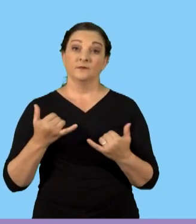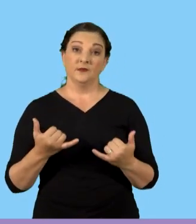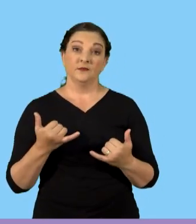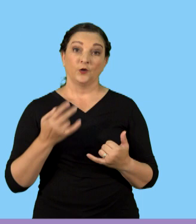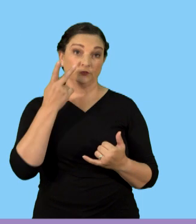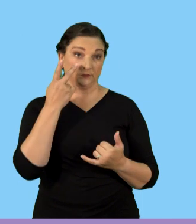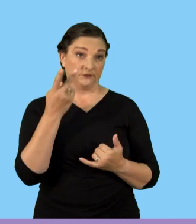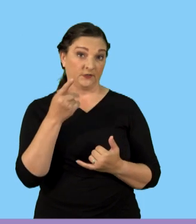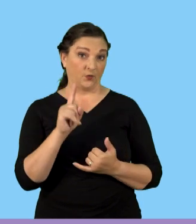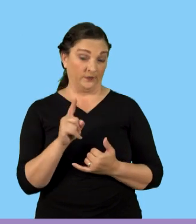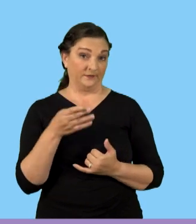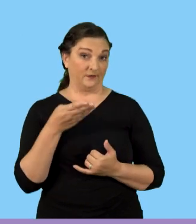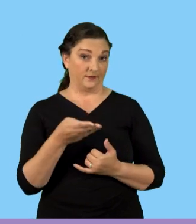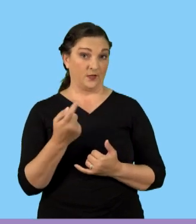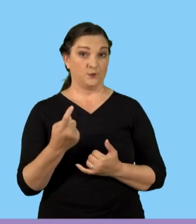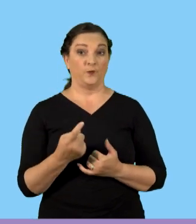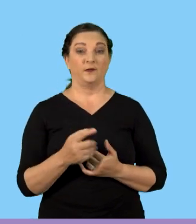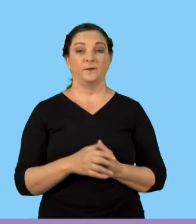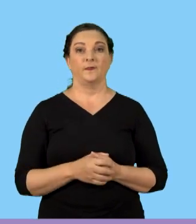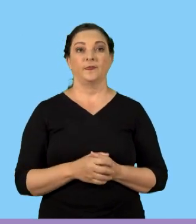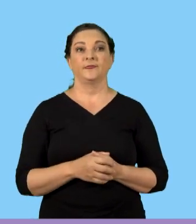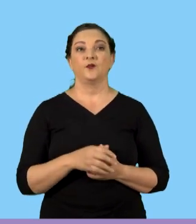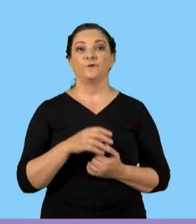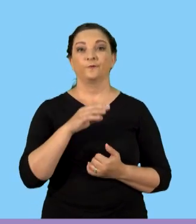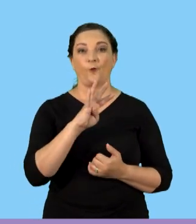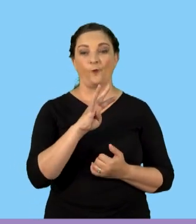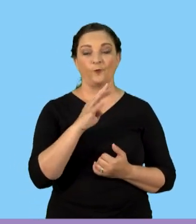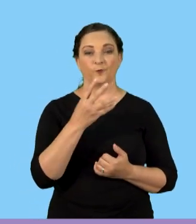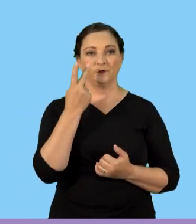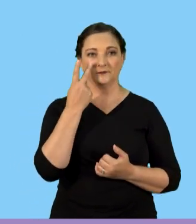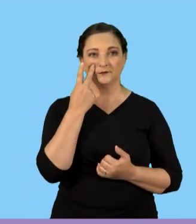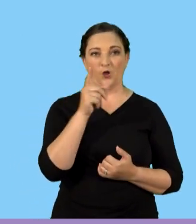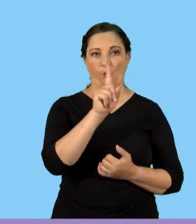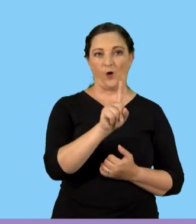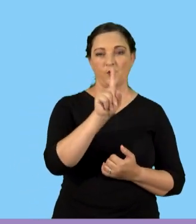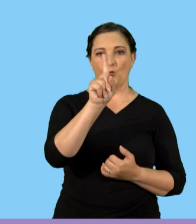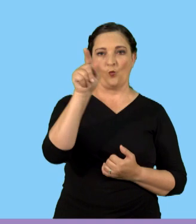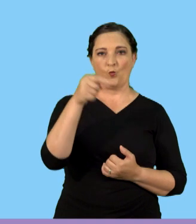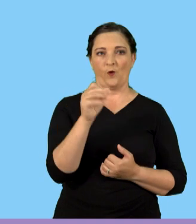Let's look at this one as well, where we have 1 and 1 third, 1 and 2